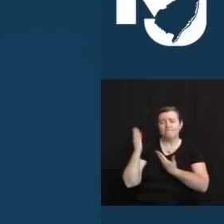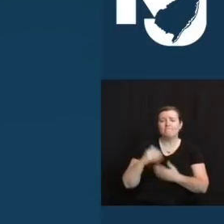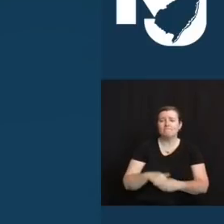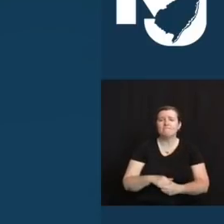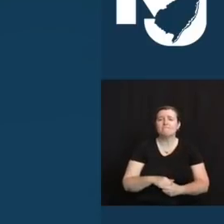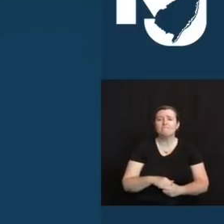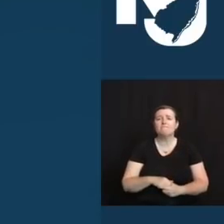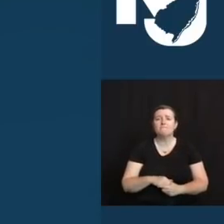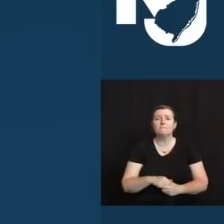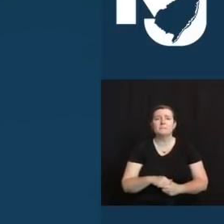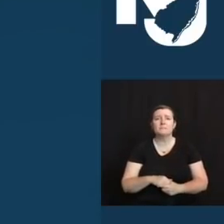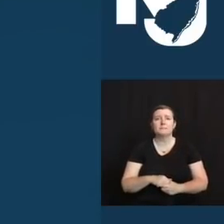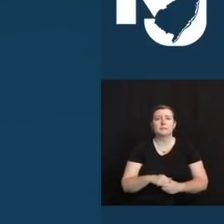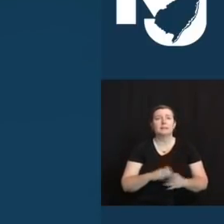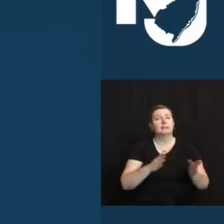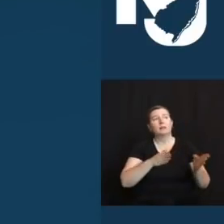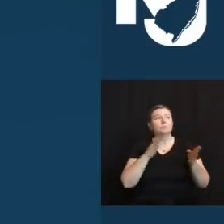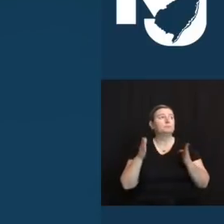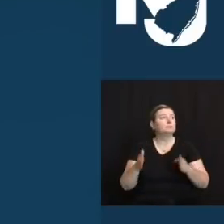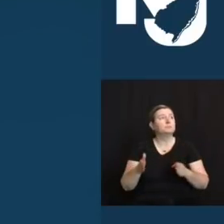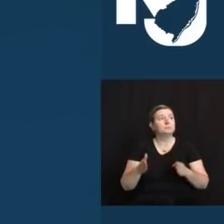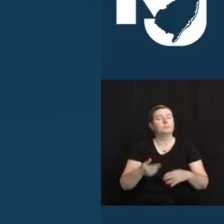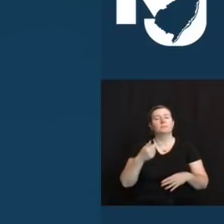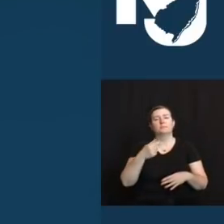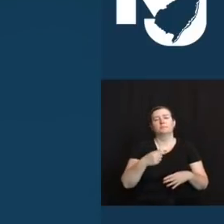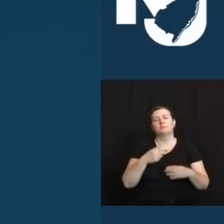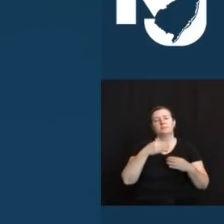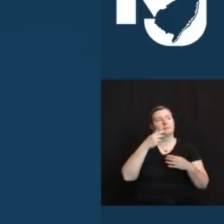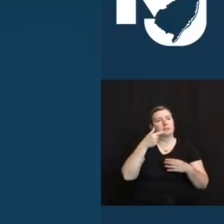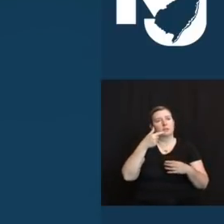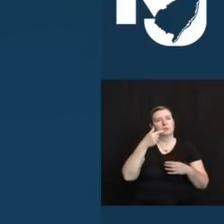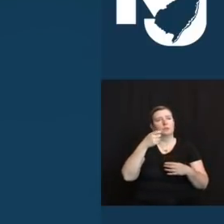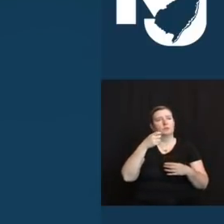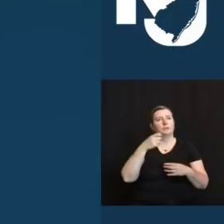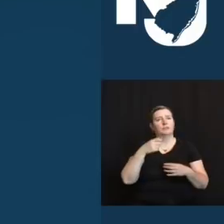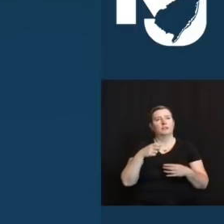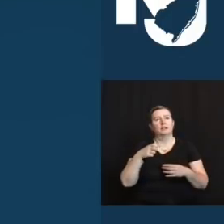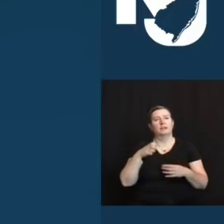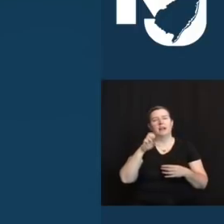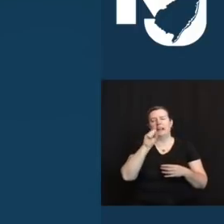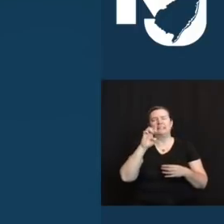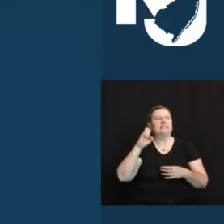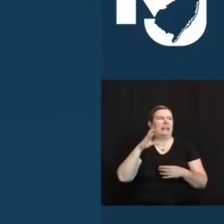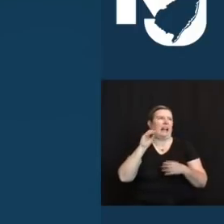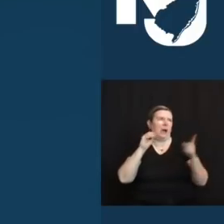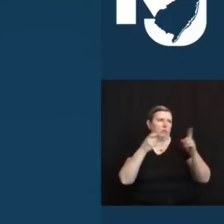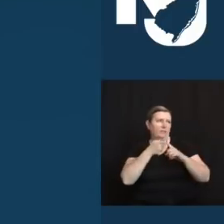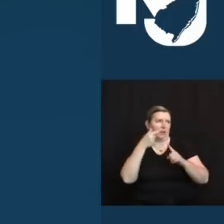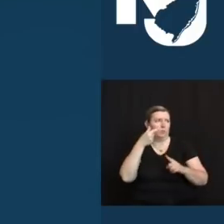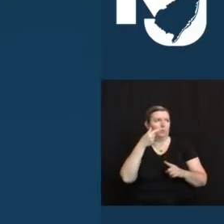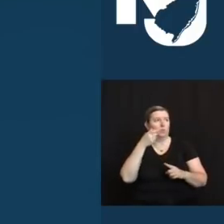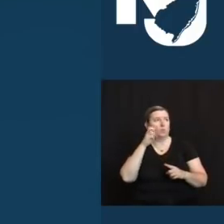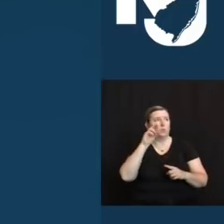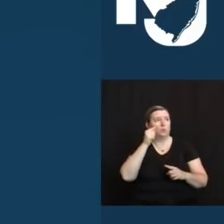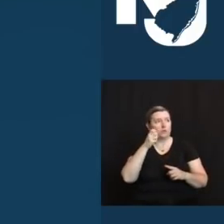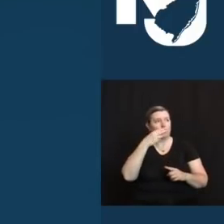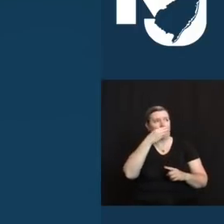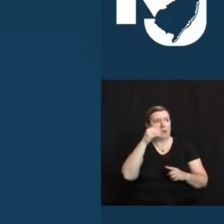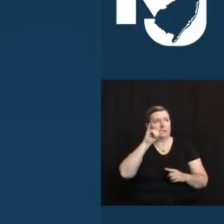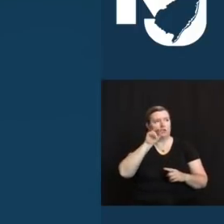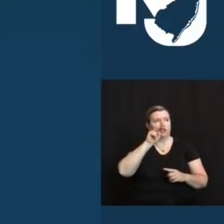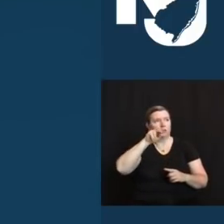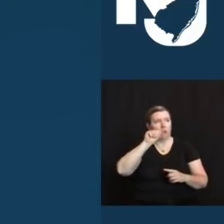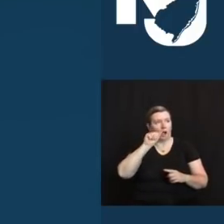Next, we head to Bloomfield in Essex County. This is where George and Gina Cisnero called